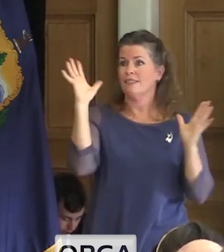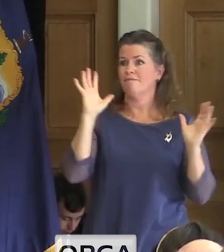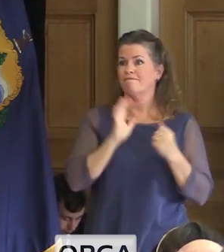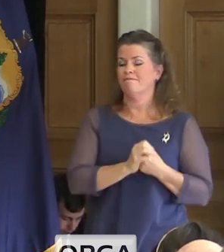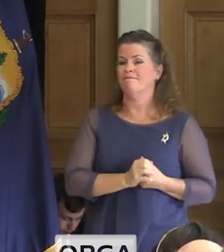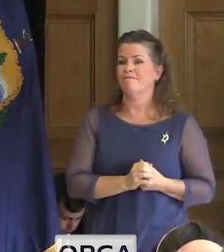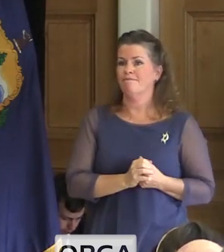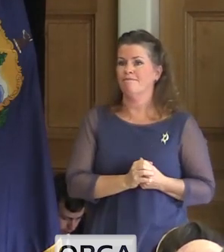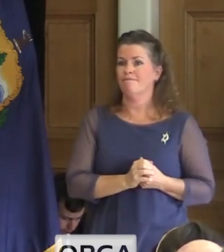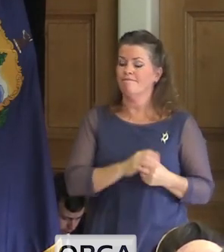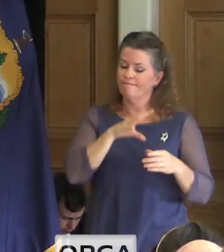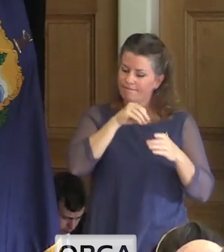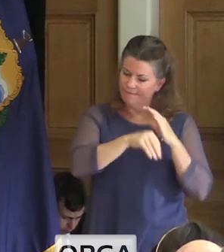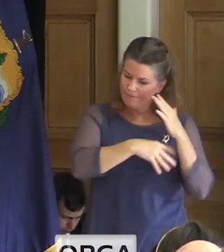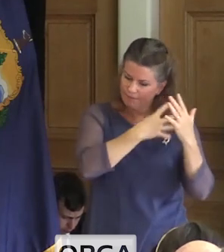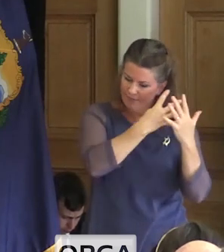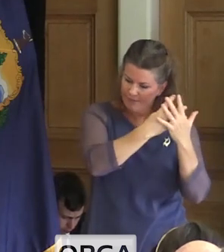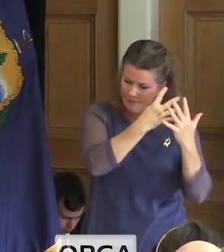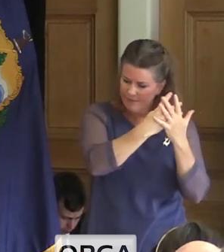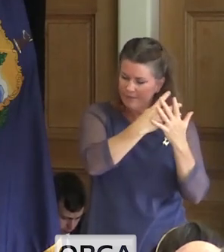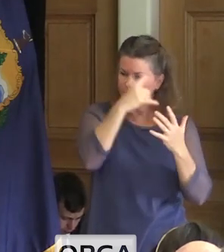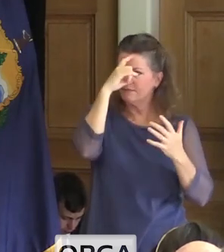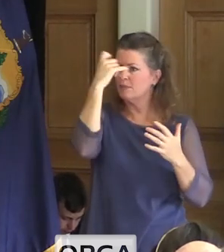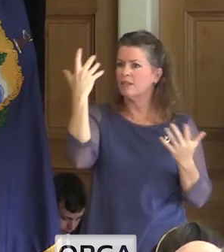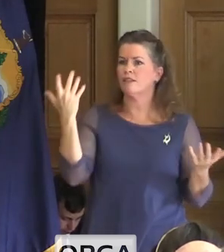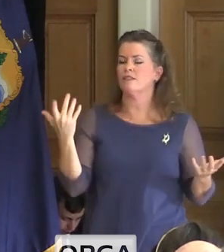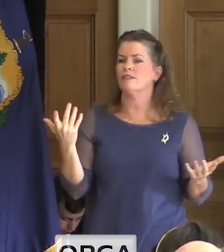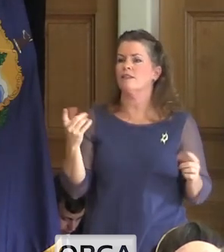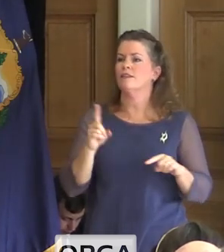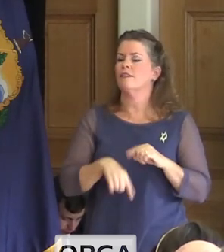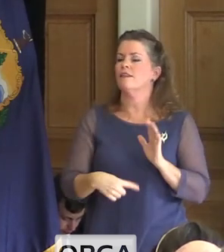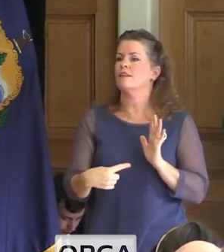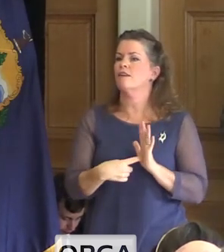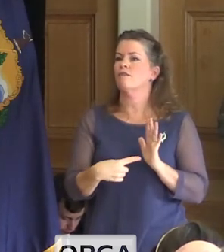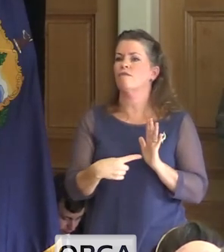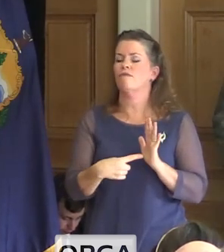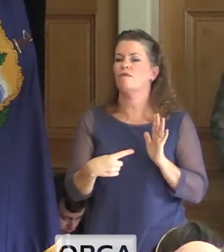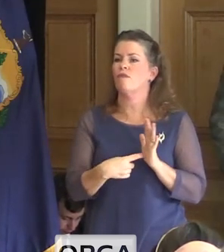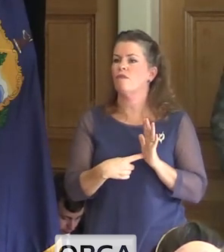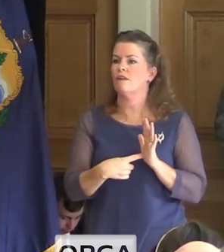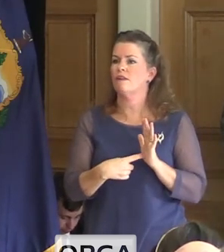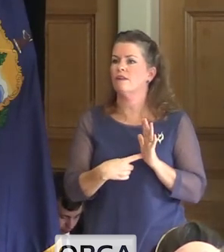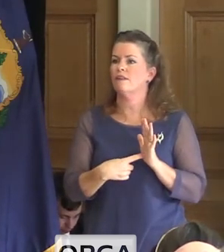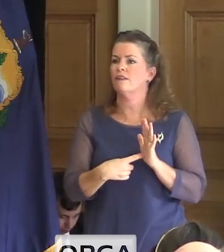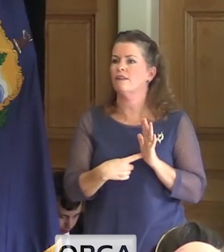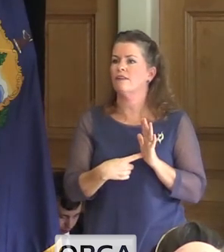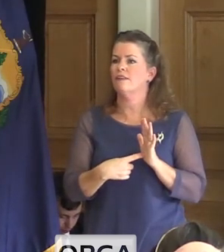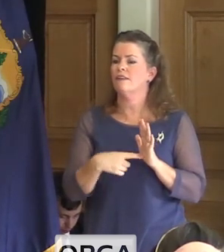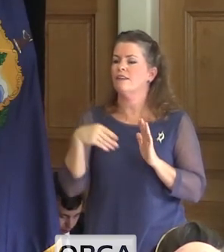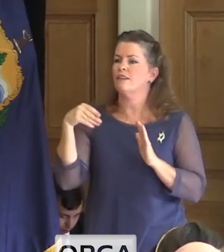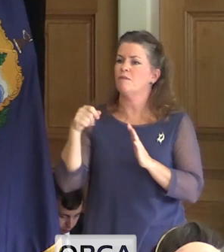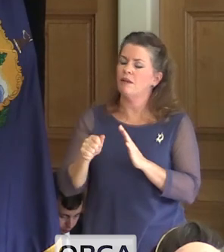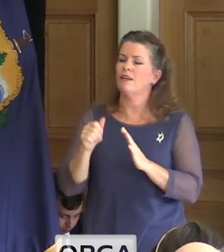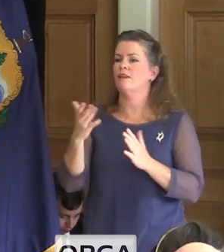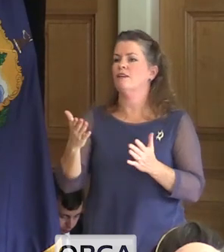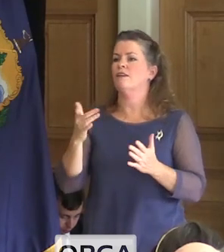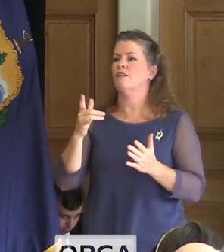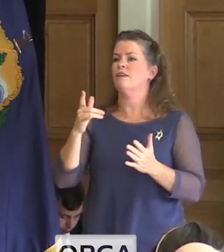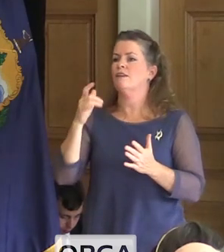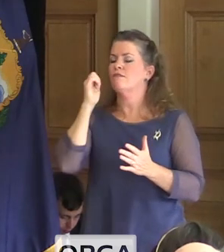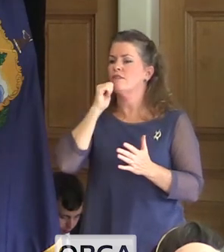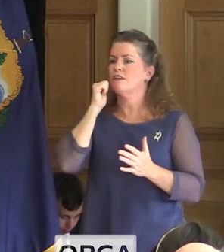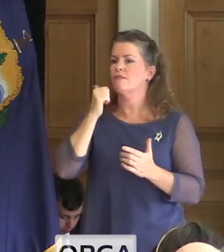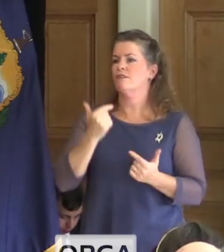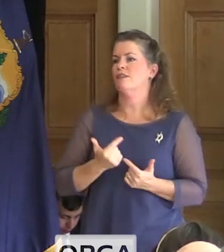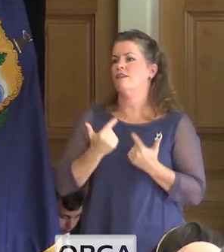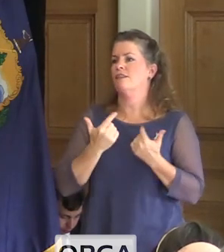They are in jail because they cannot afford cash bail. They've been arrested, but they can't